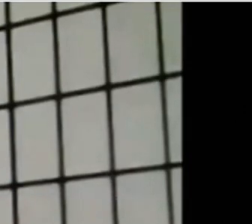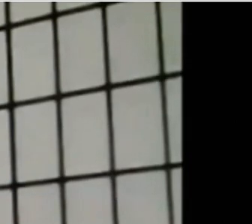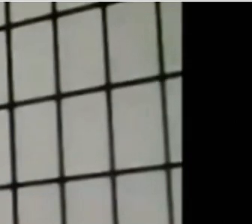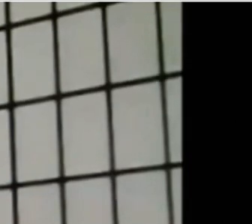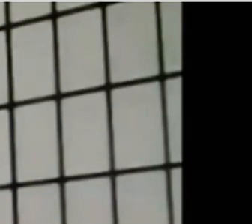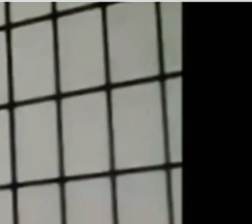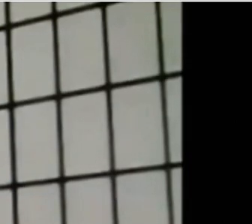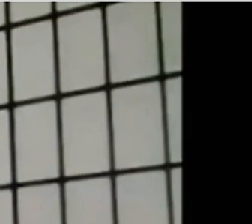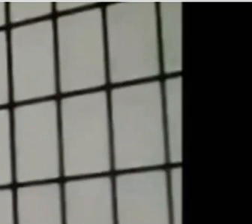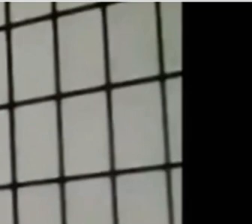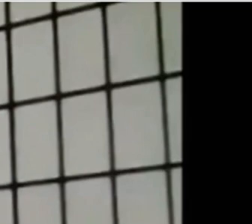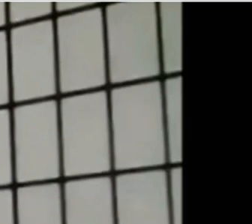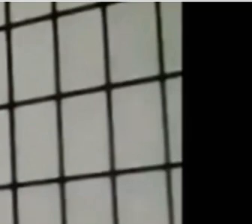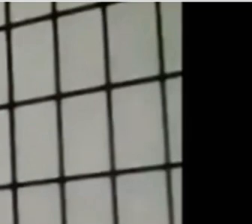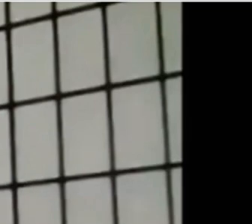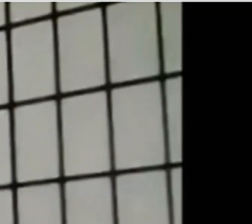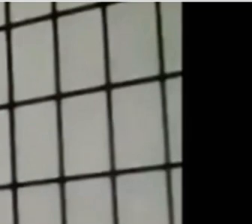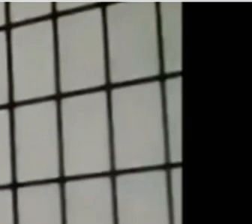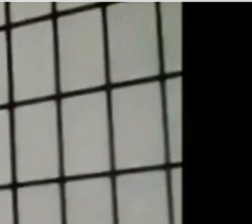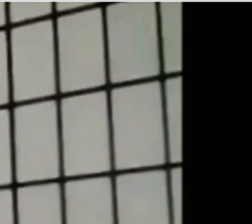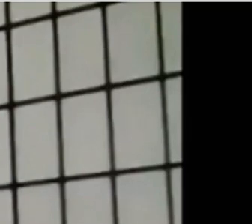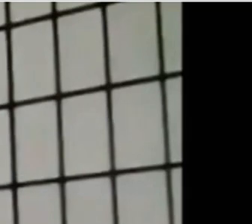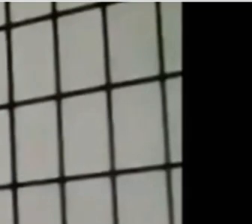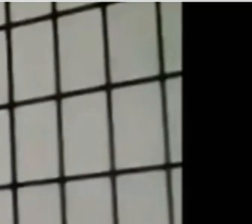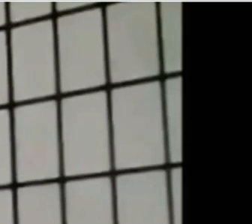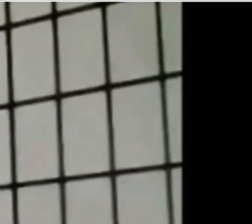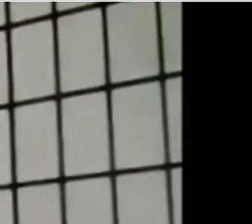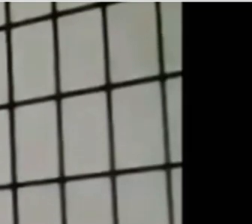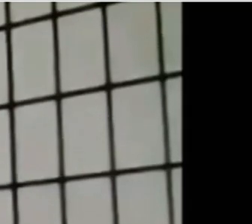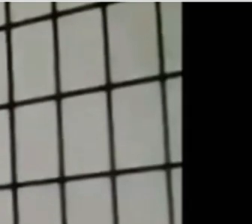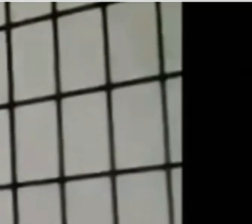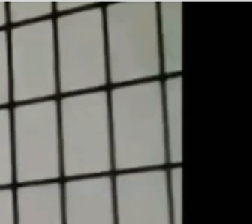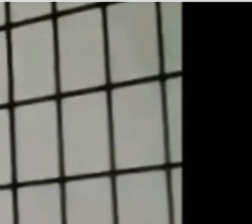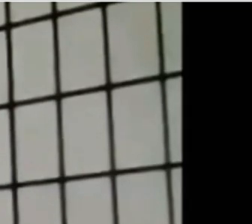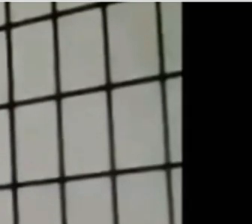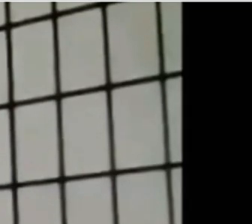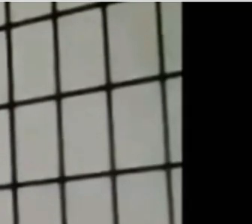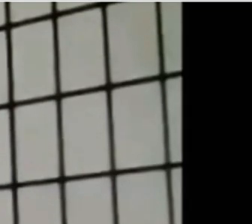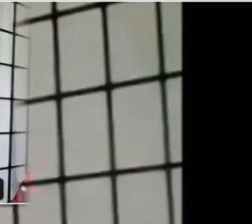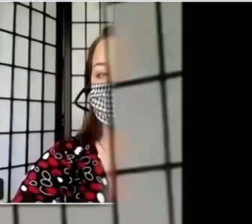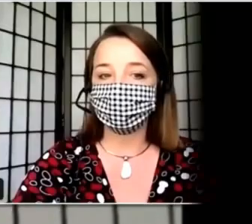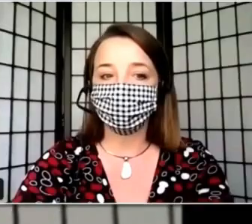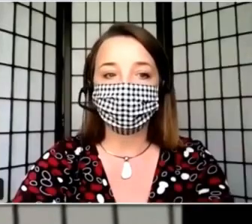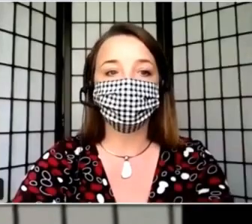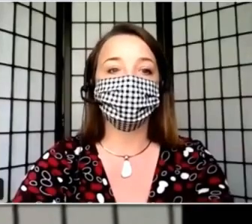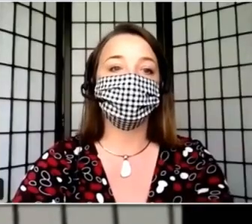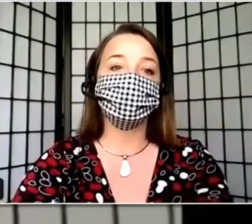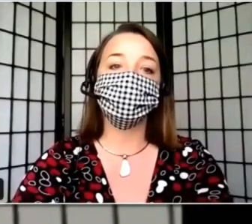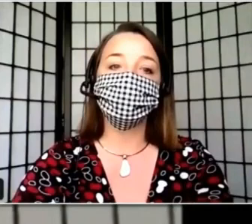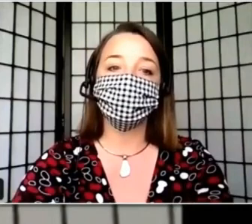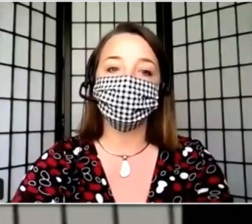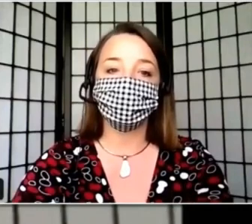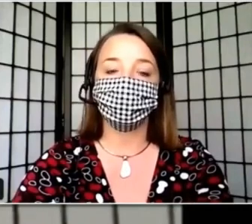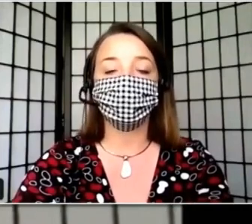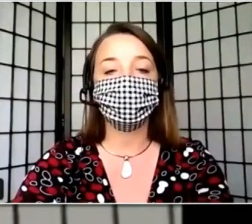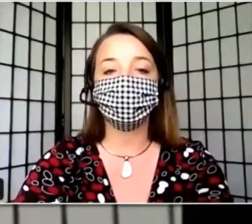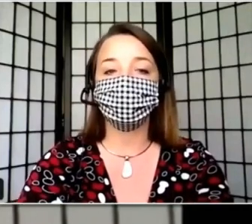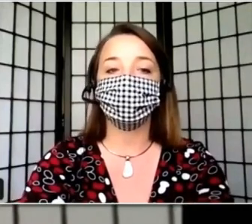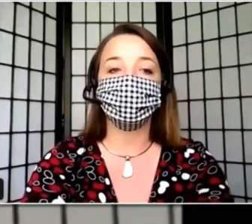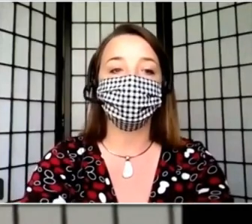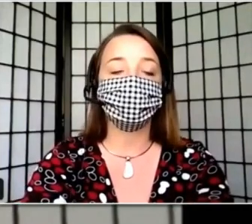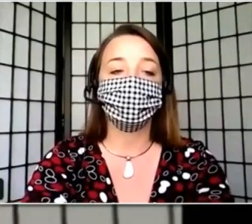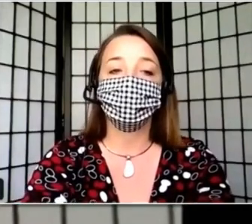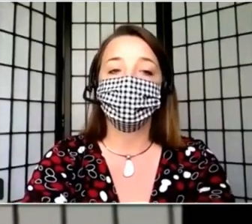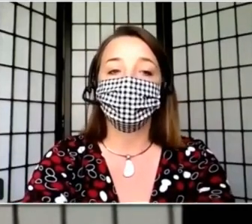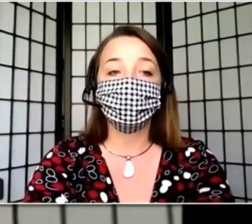us needs to do all we can to stop the spread. We can stay at home as much as possible. We can practice physical distancing when we